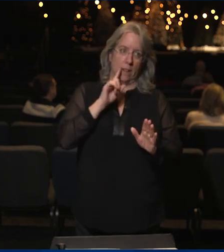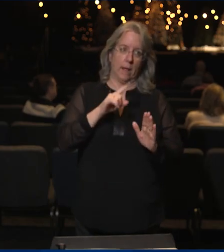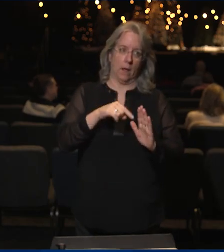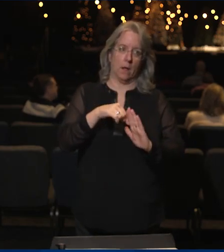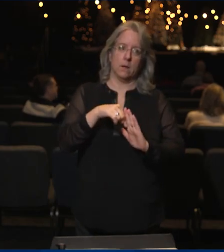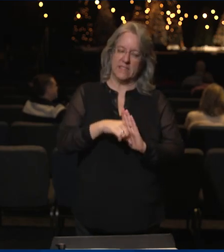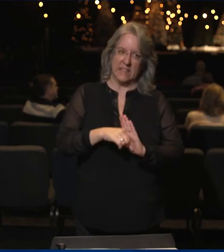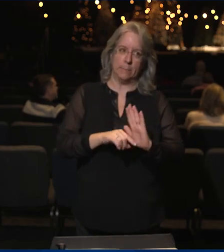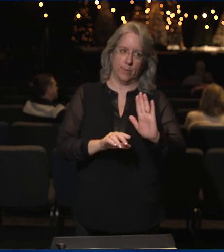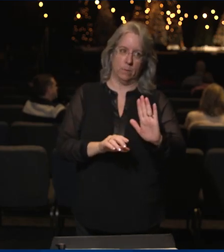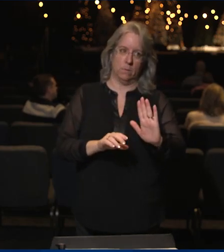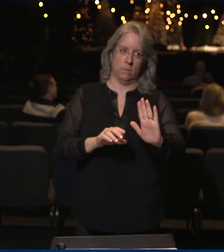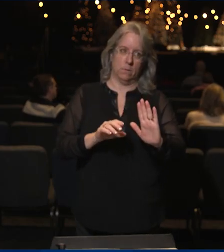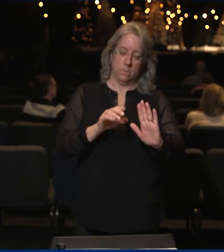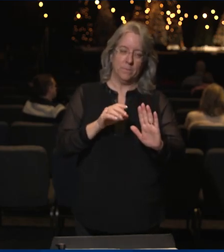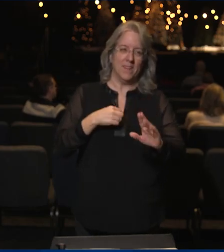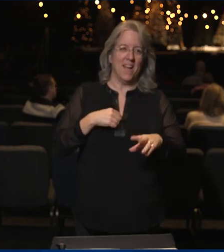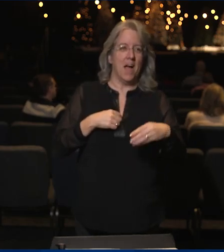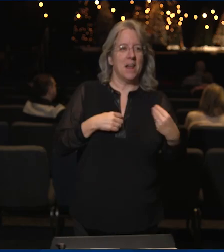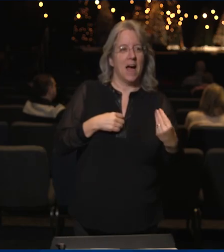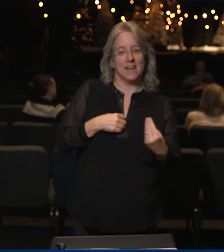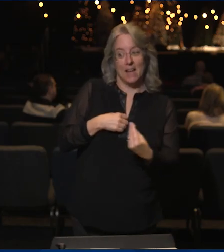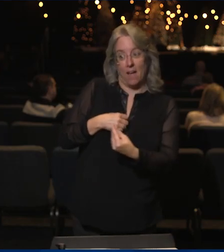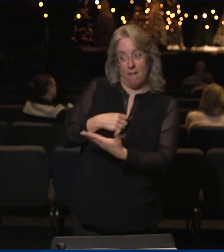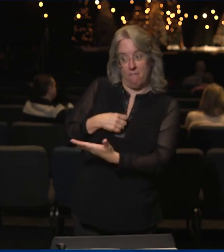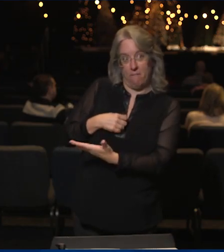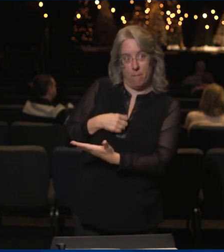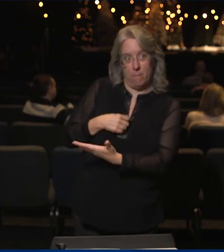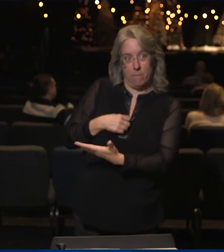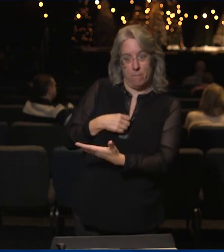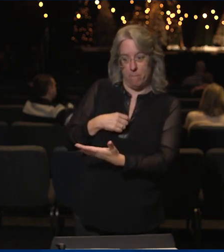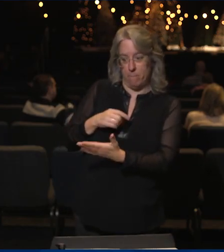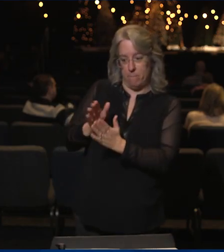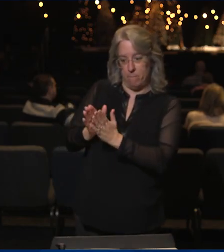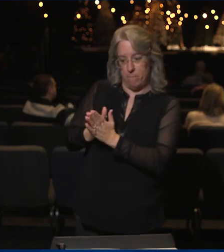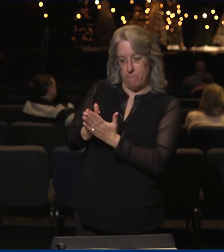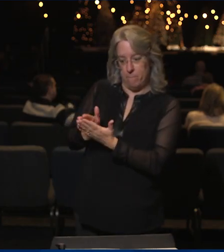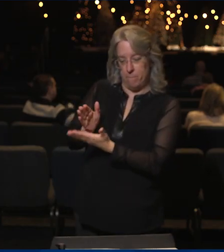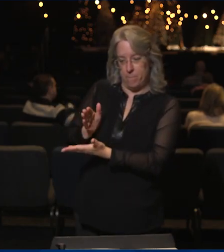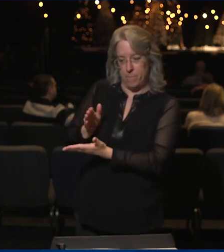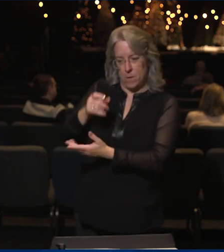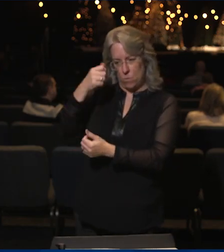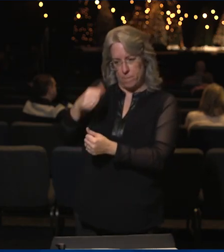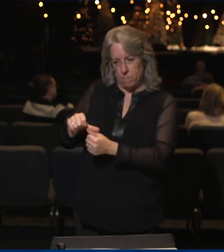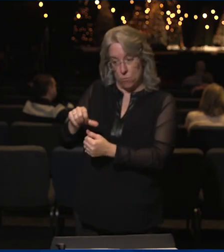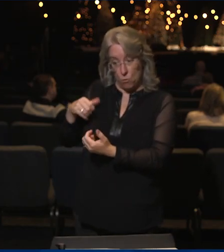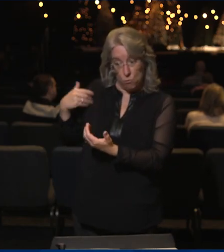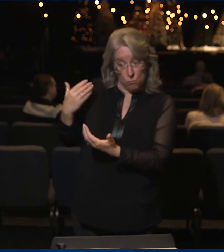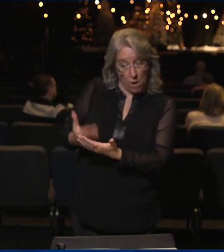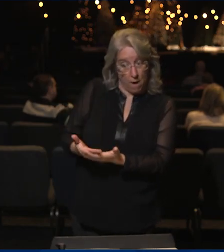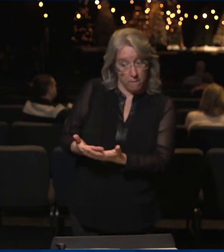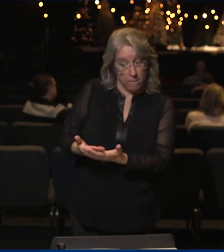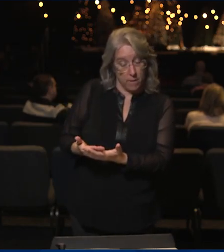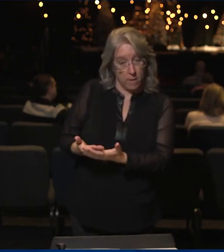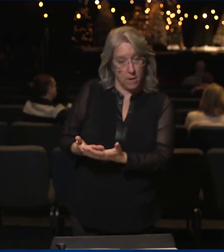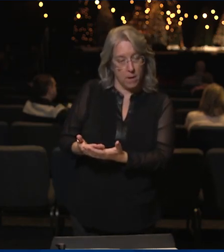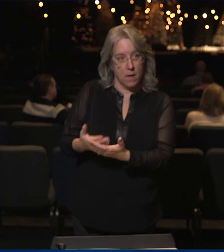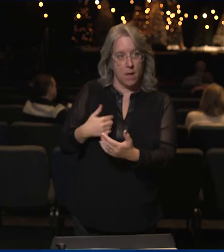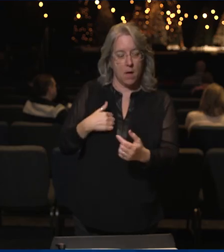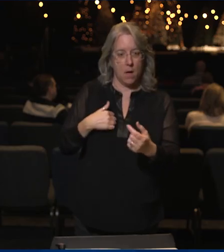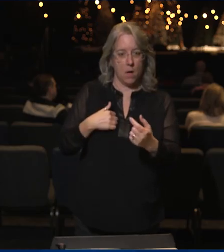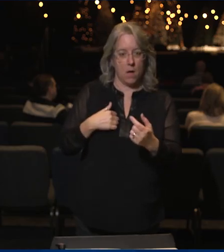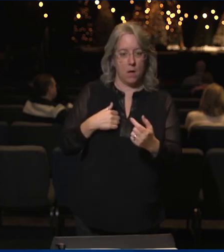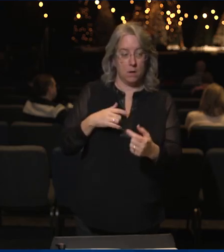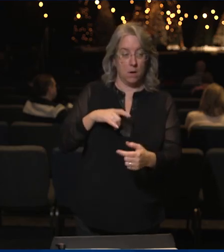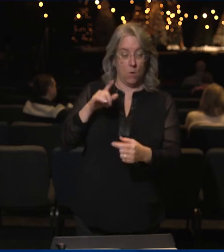And I remember giving that to him on the airplane. I remember arriving and waking up